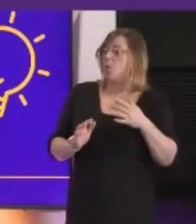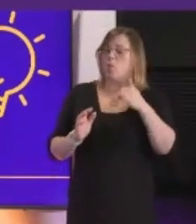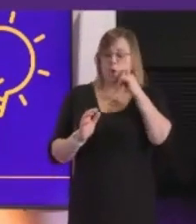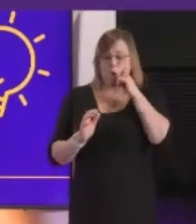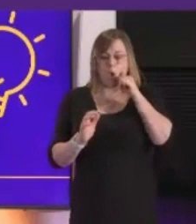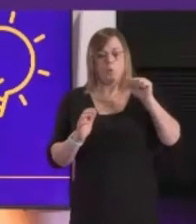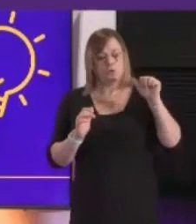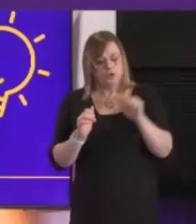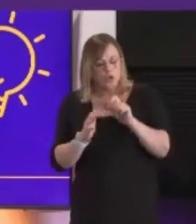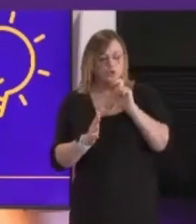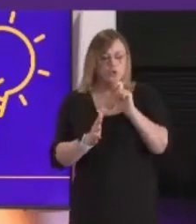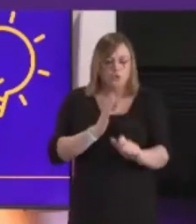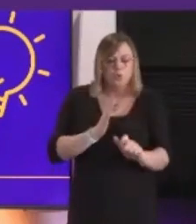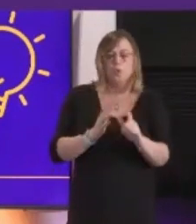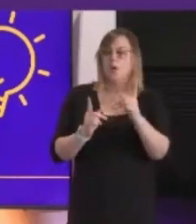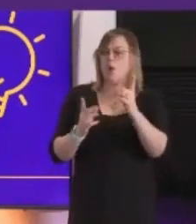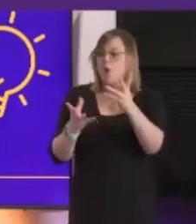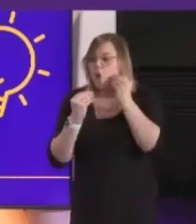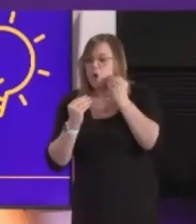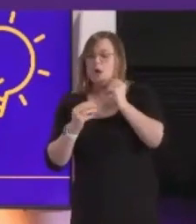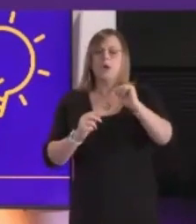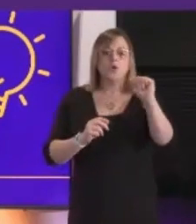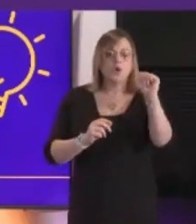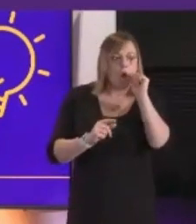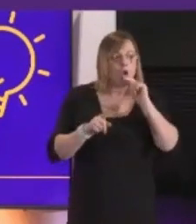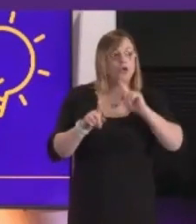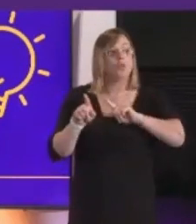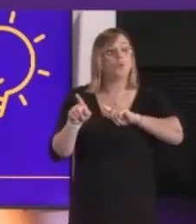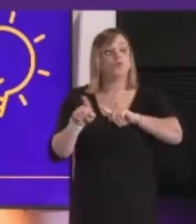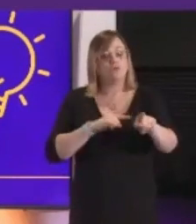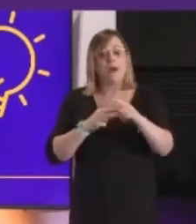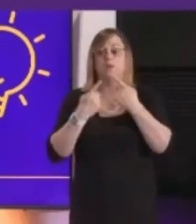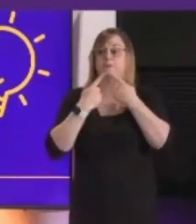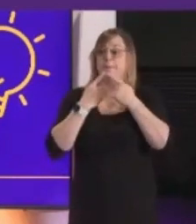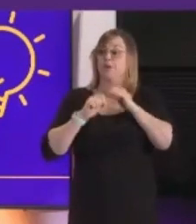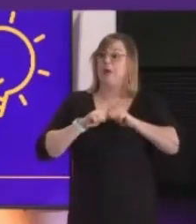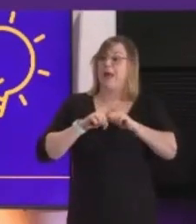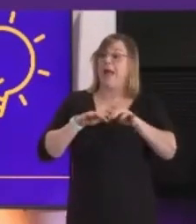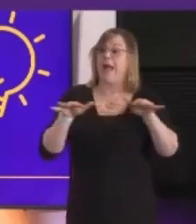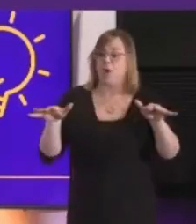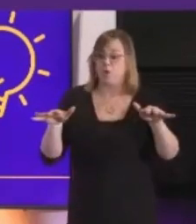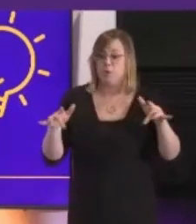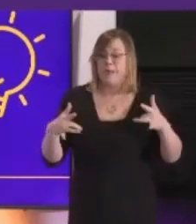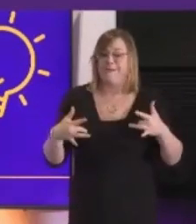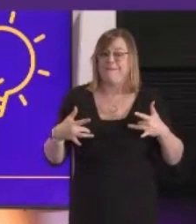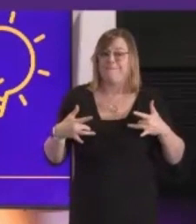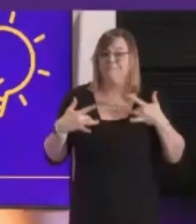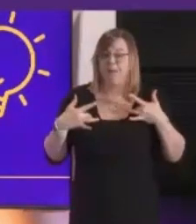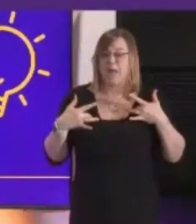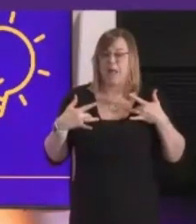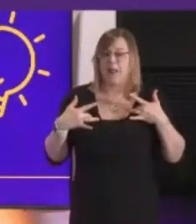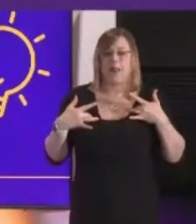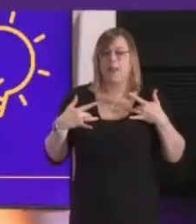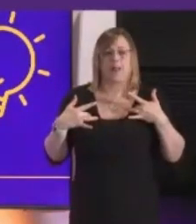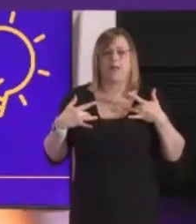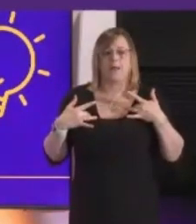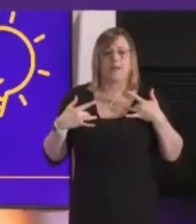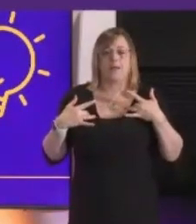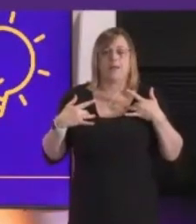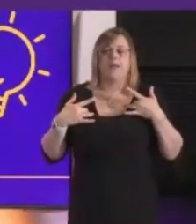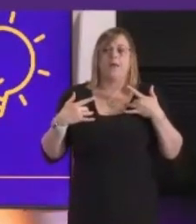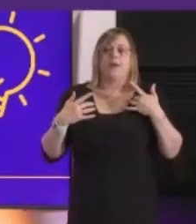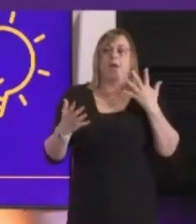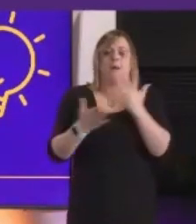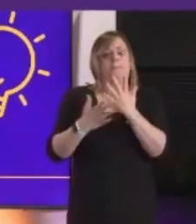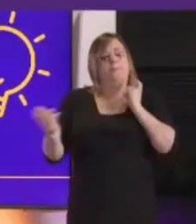outs of accessibility learning and knowledge that we're trying to share, but I don't feel like the dial's moving very fast. And it may be that